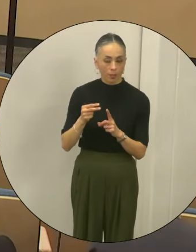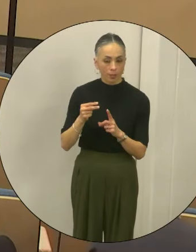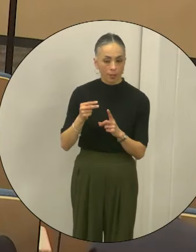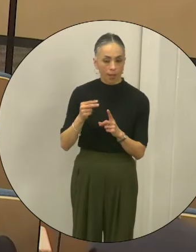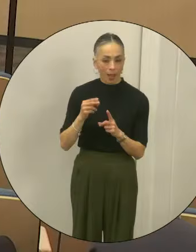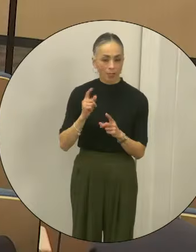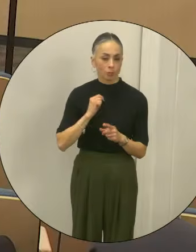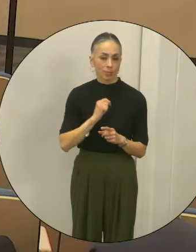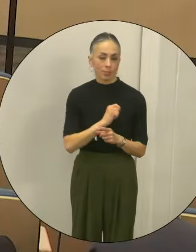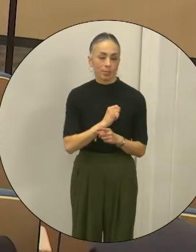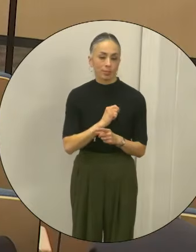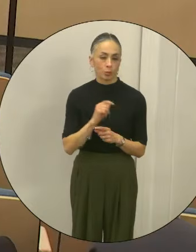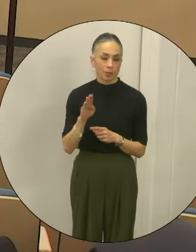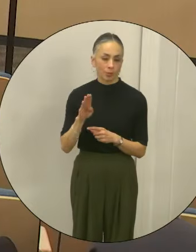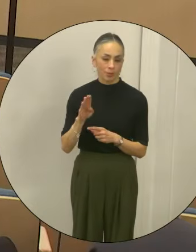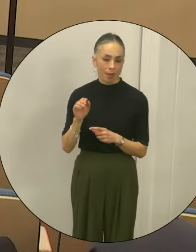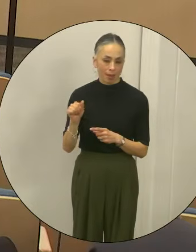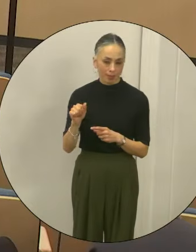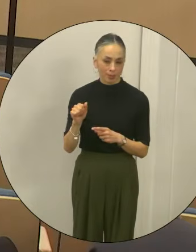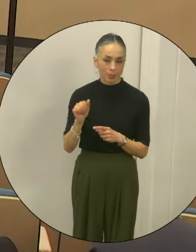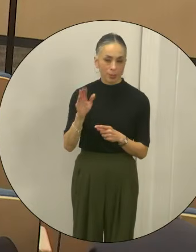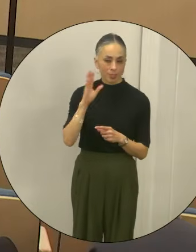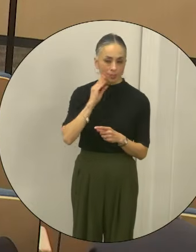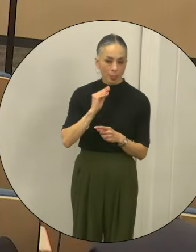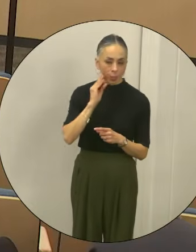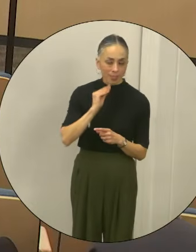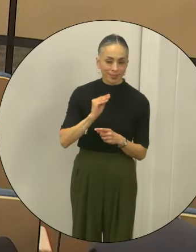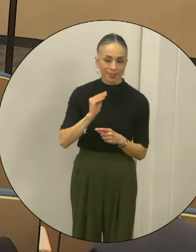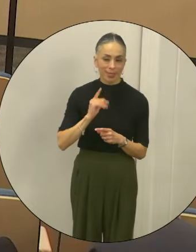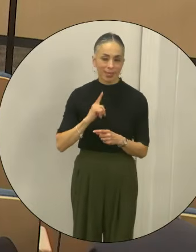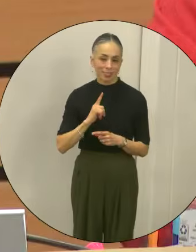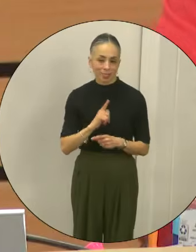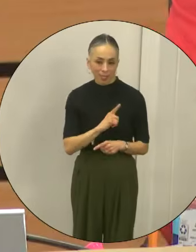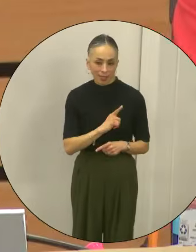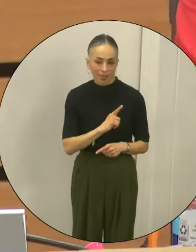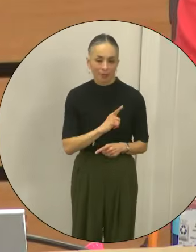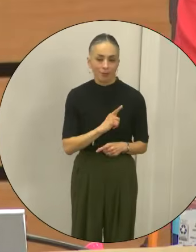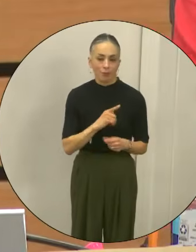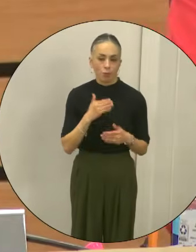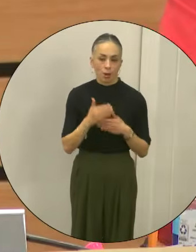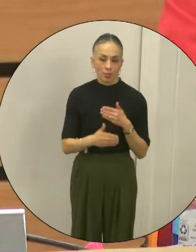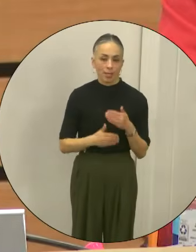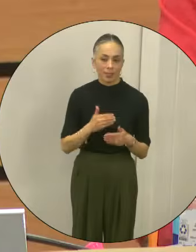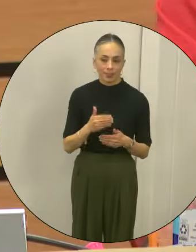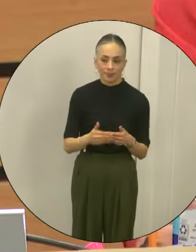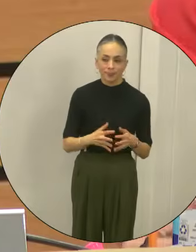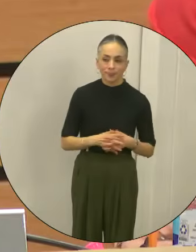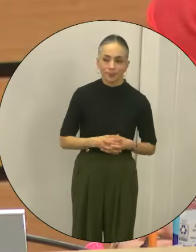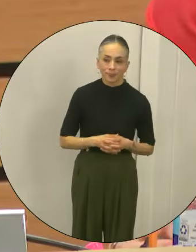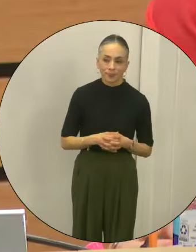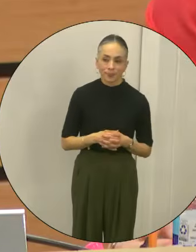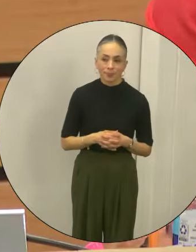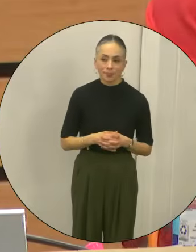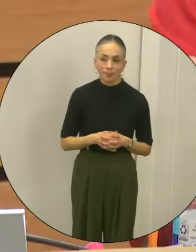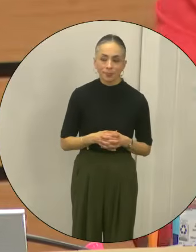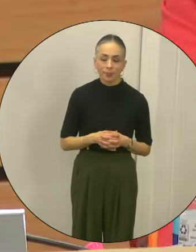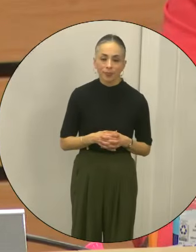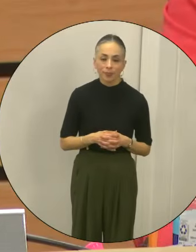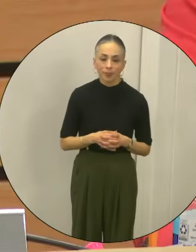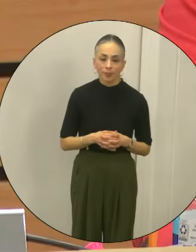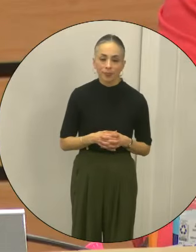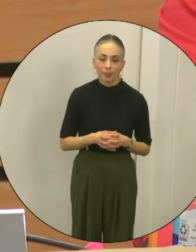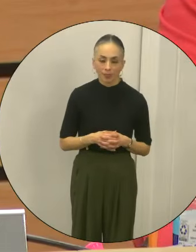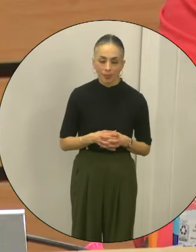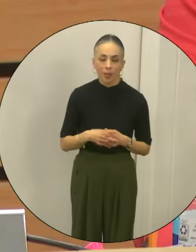Trustee Bustamante Adams, your experience in the legislative process. I wanted to